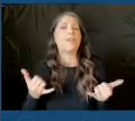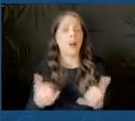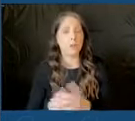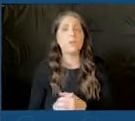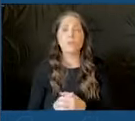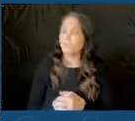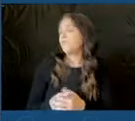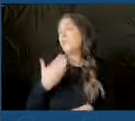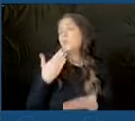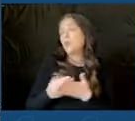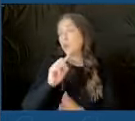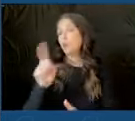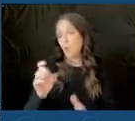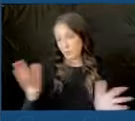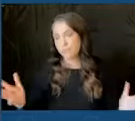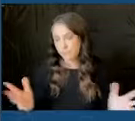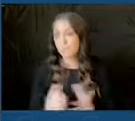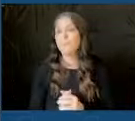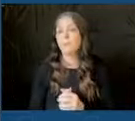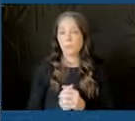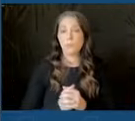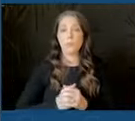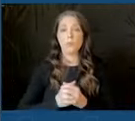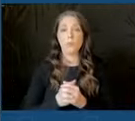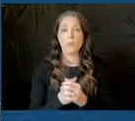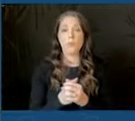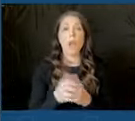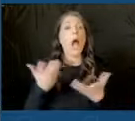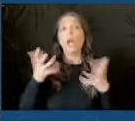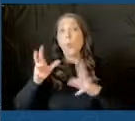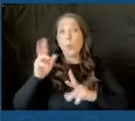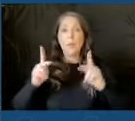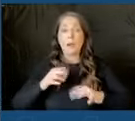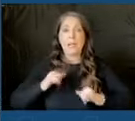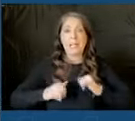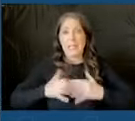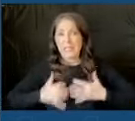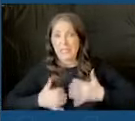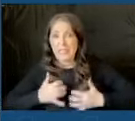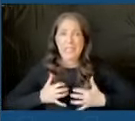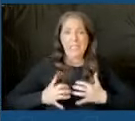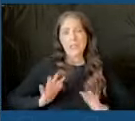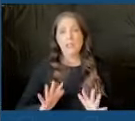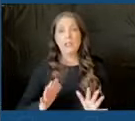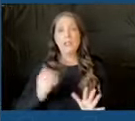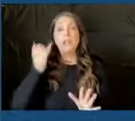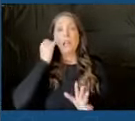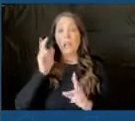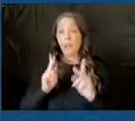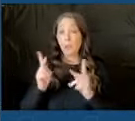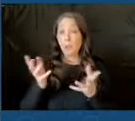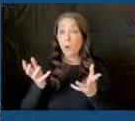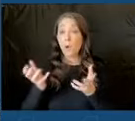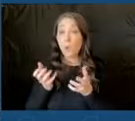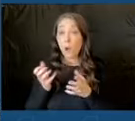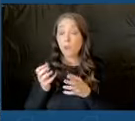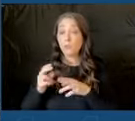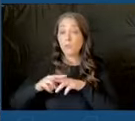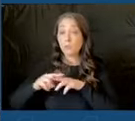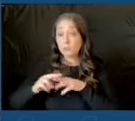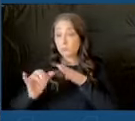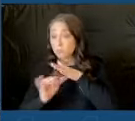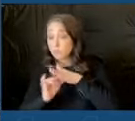a good question. And, you know, for people who are, I don't know if they'd be unsettled. A lot of people have wanted this, and if people want to ride the trip home and wear their